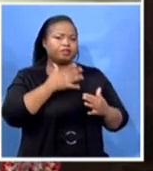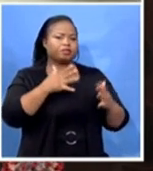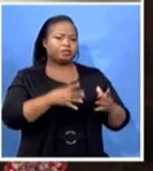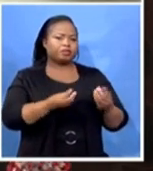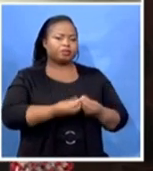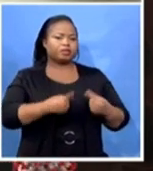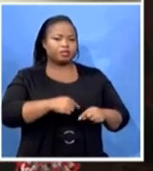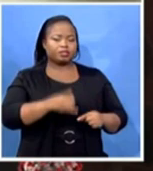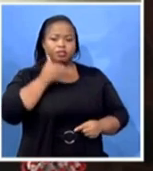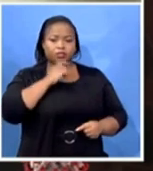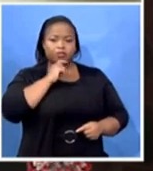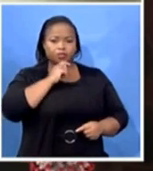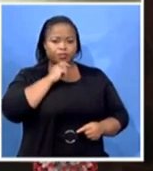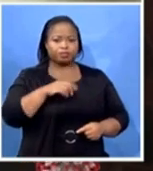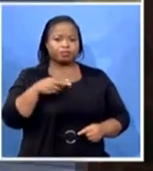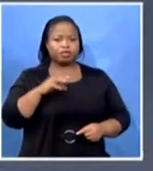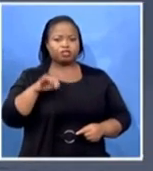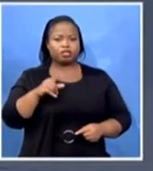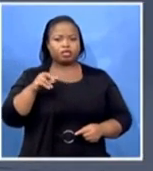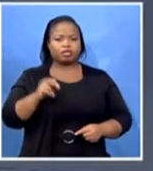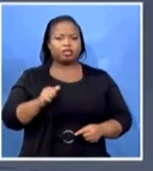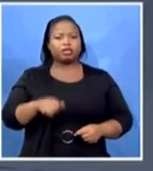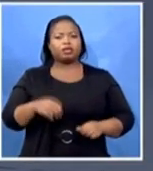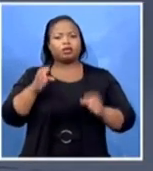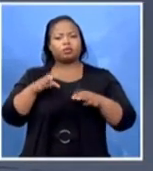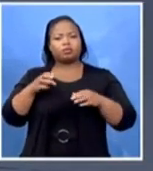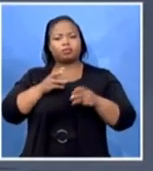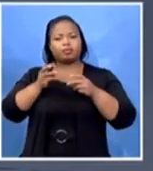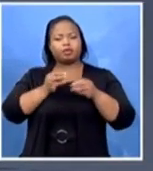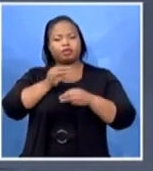Group Managing Director at the National Emergent Red Meat Producers.